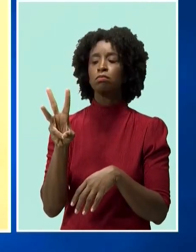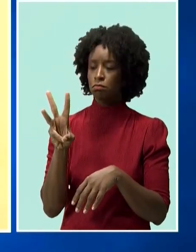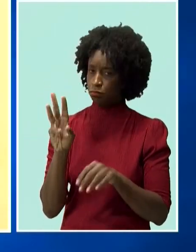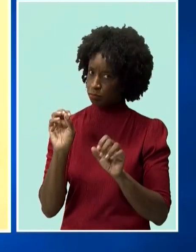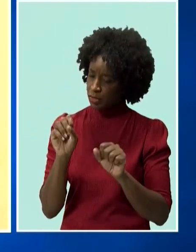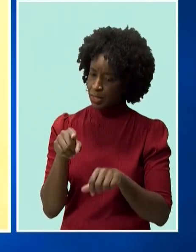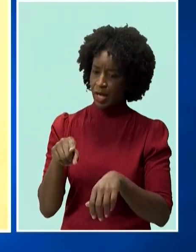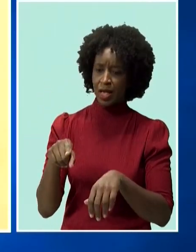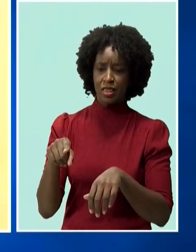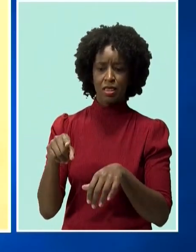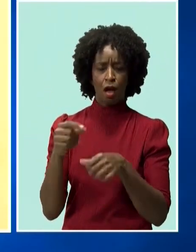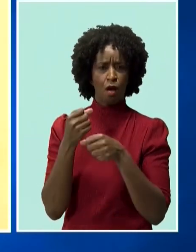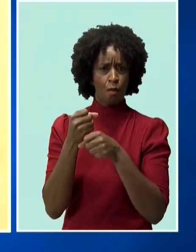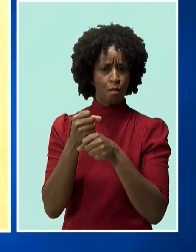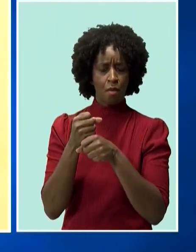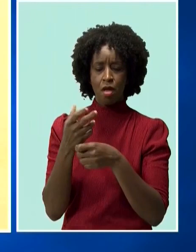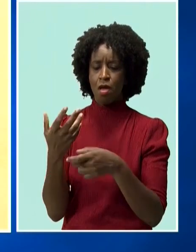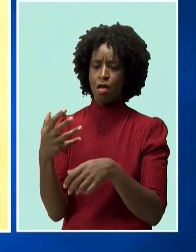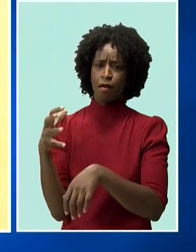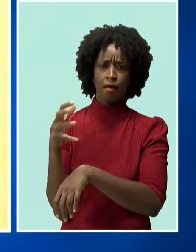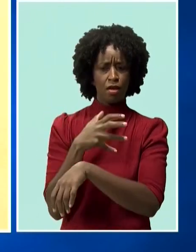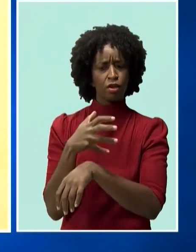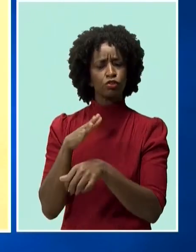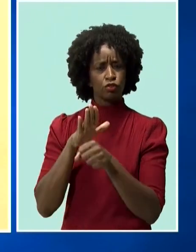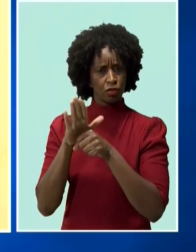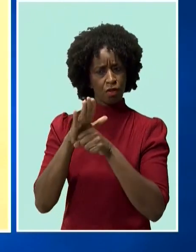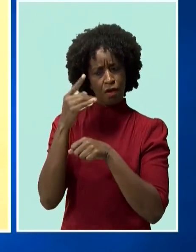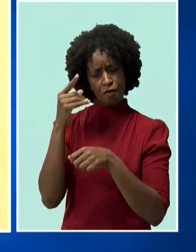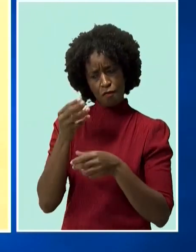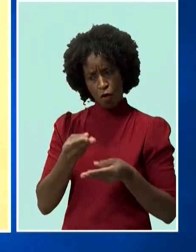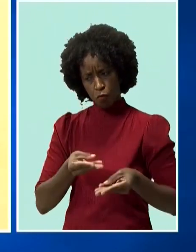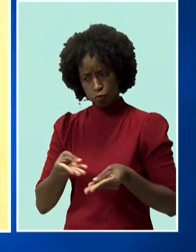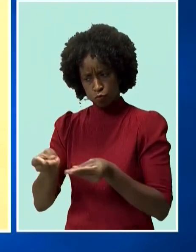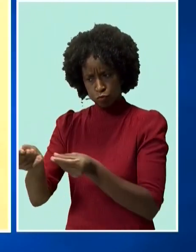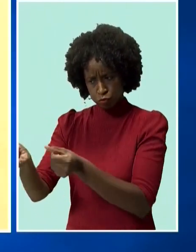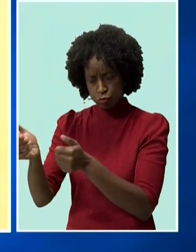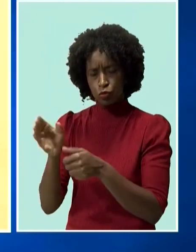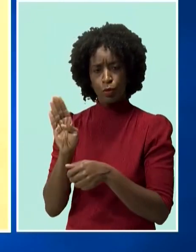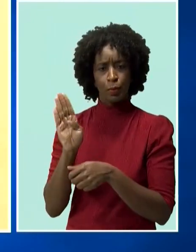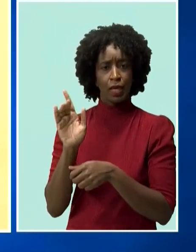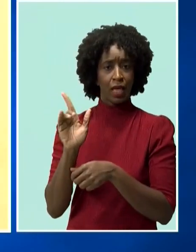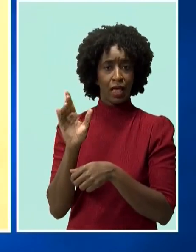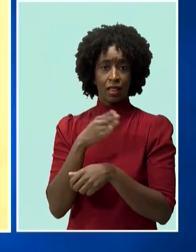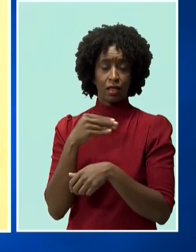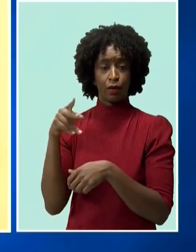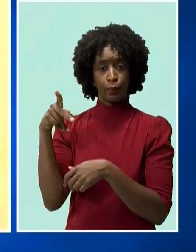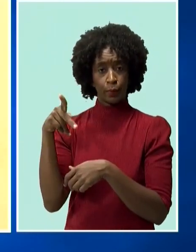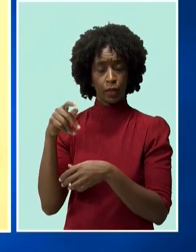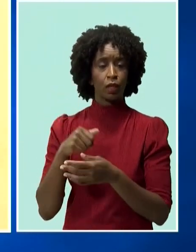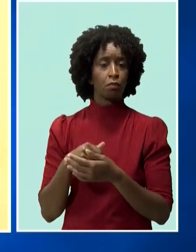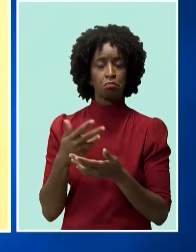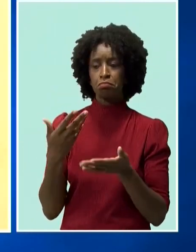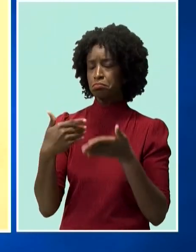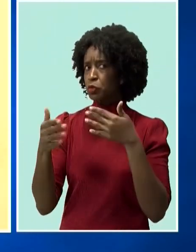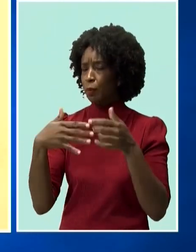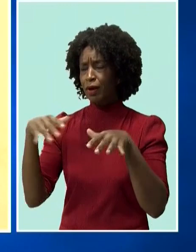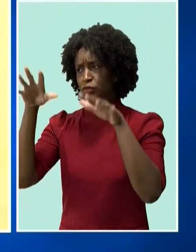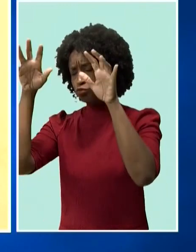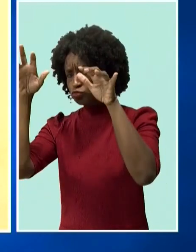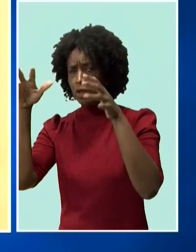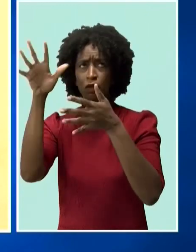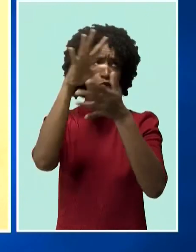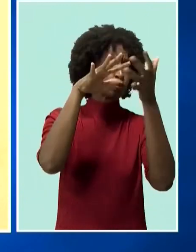would meet. So whether there's rain, clouds or not, the plant would have been so designed that it can still fulfill the obligation to provide